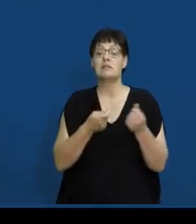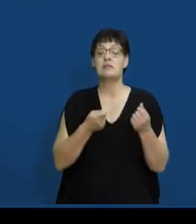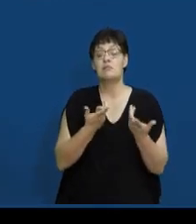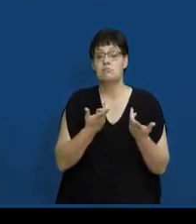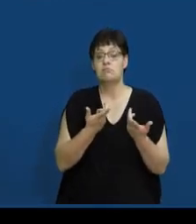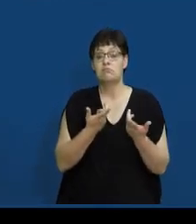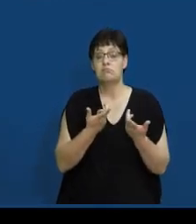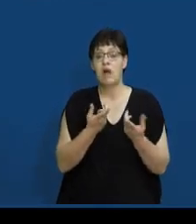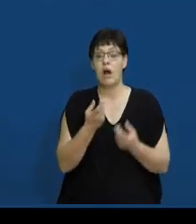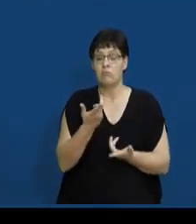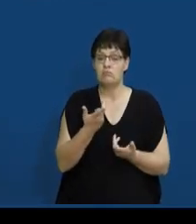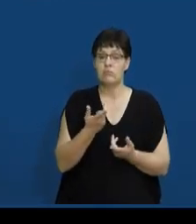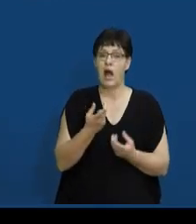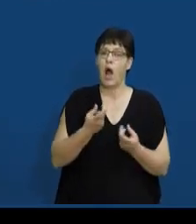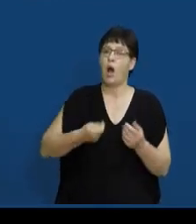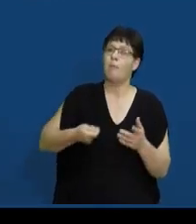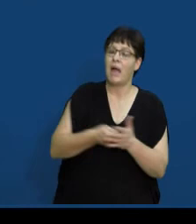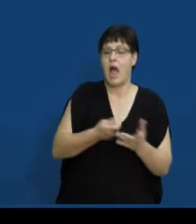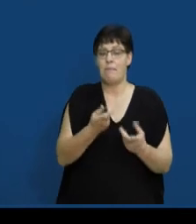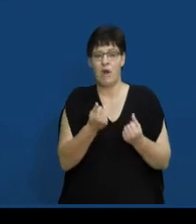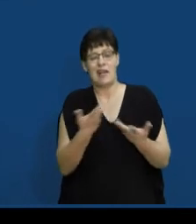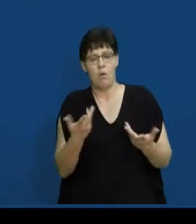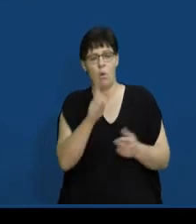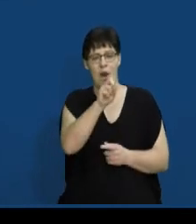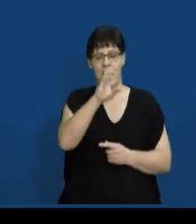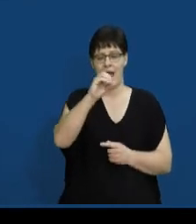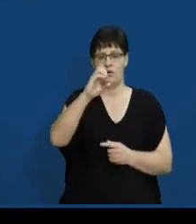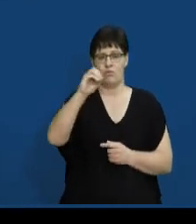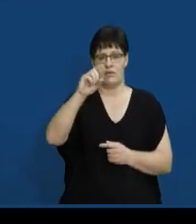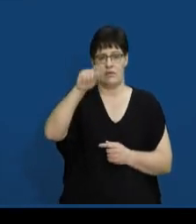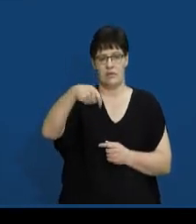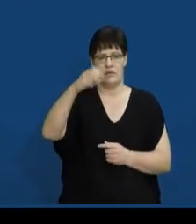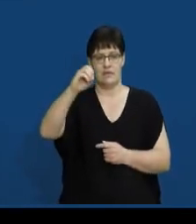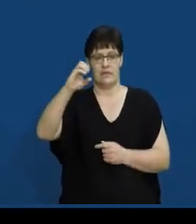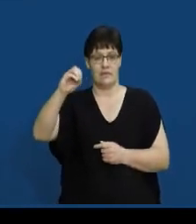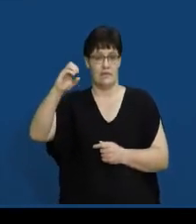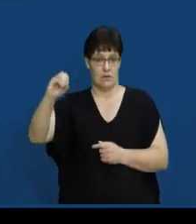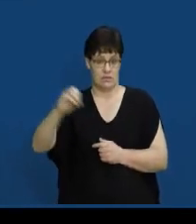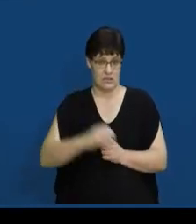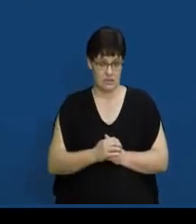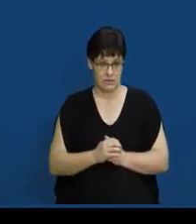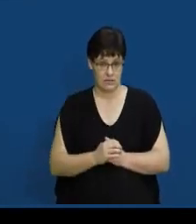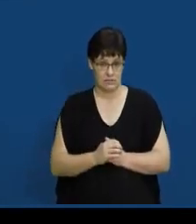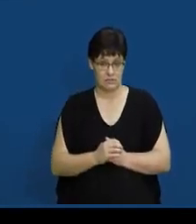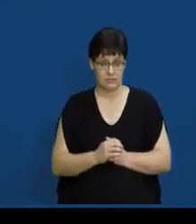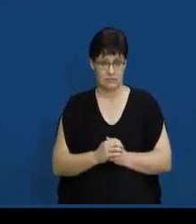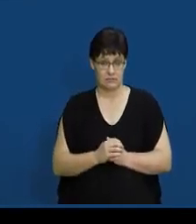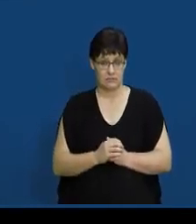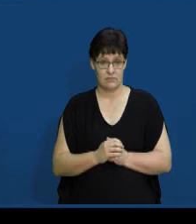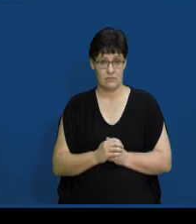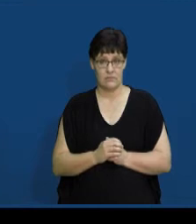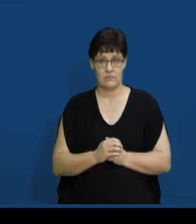100,000. our cost price is